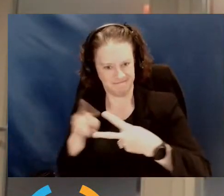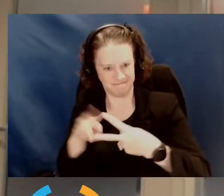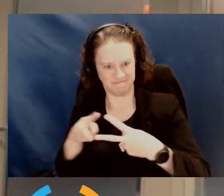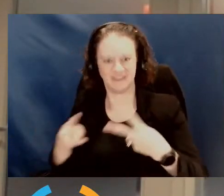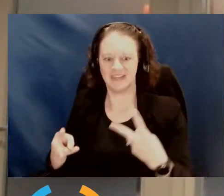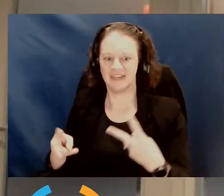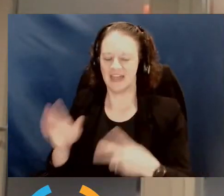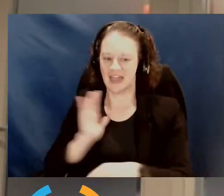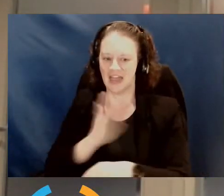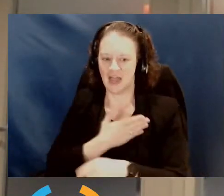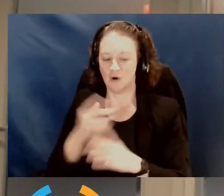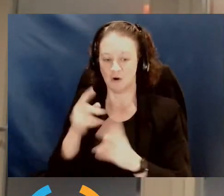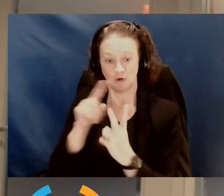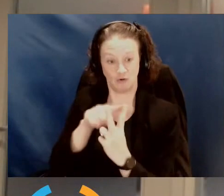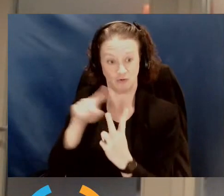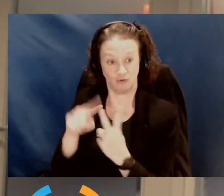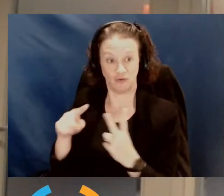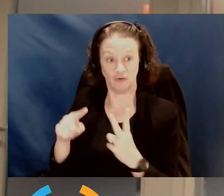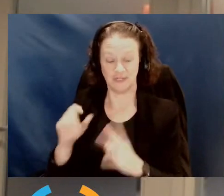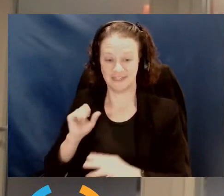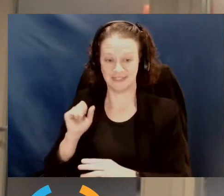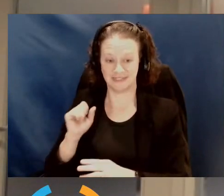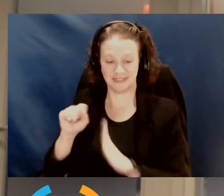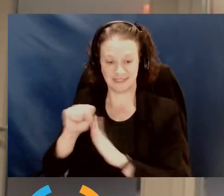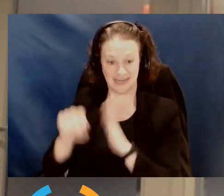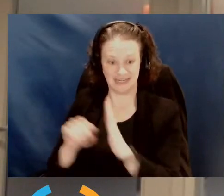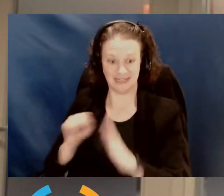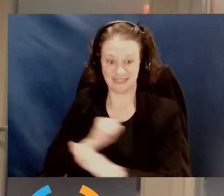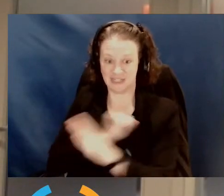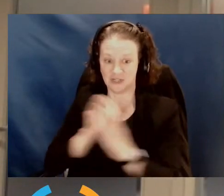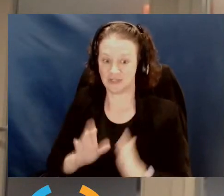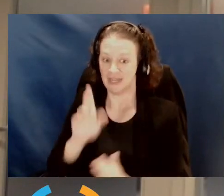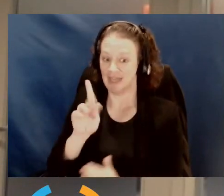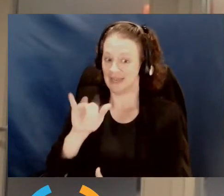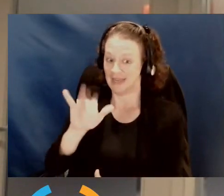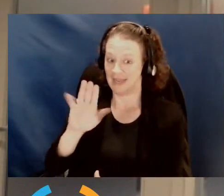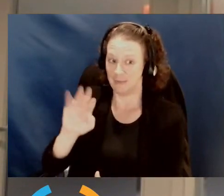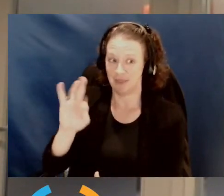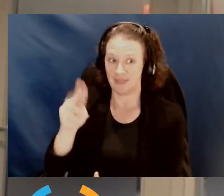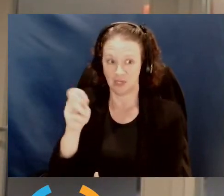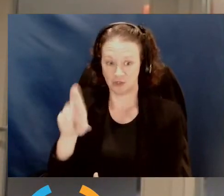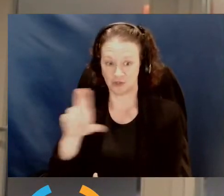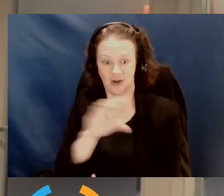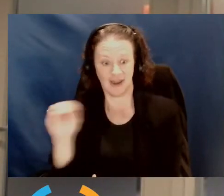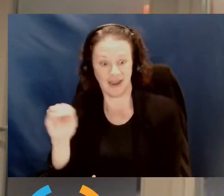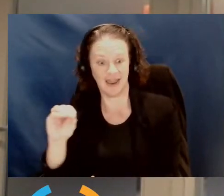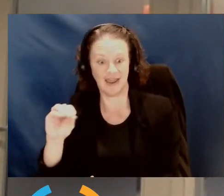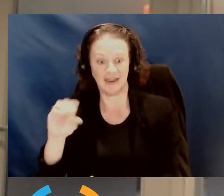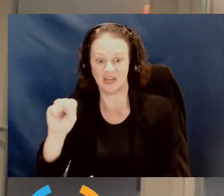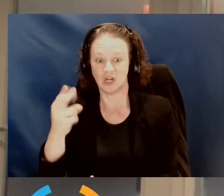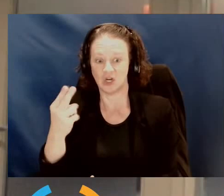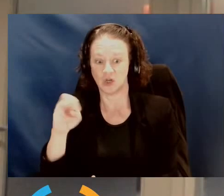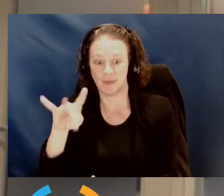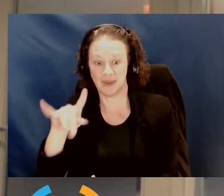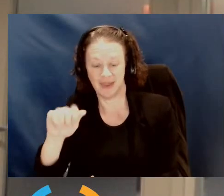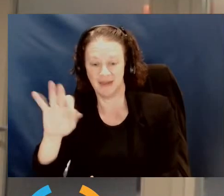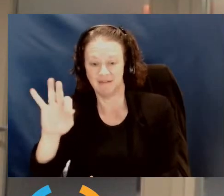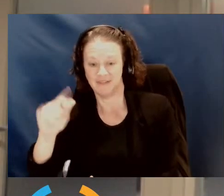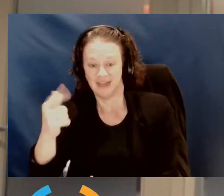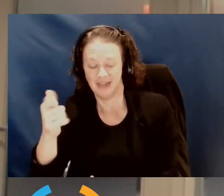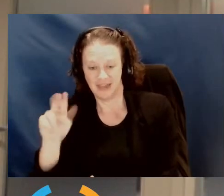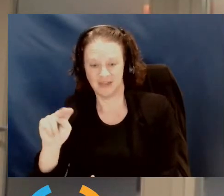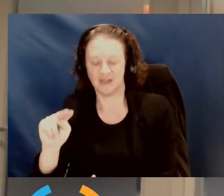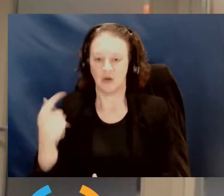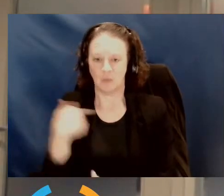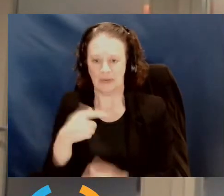have only about an hour for this debate, and we're running a little bit late, so I am going to get right to the rules so you know how we're going